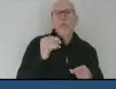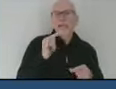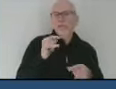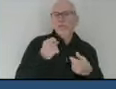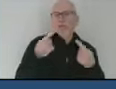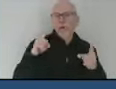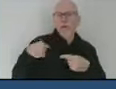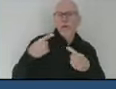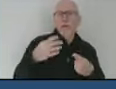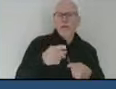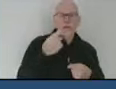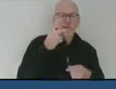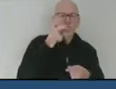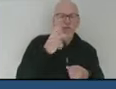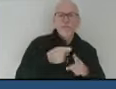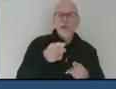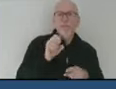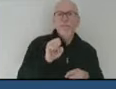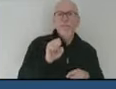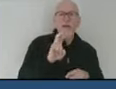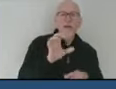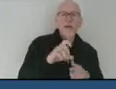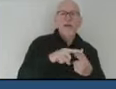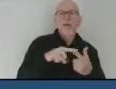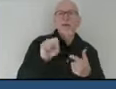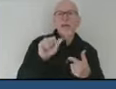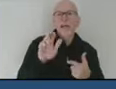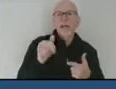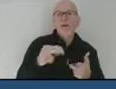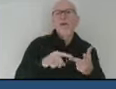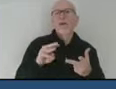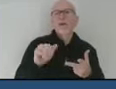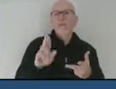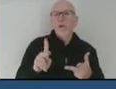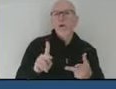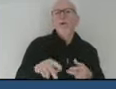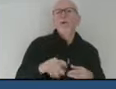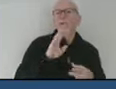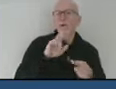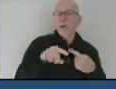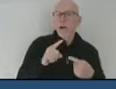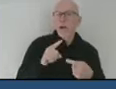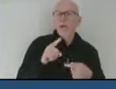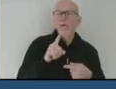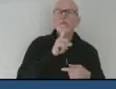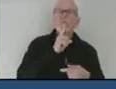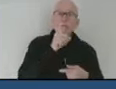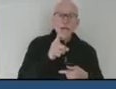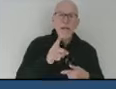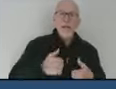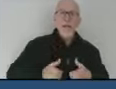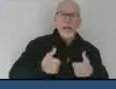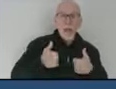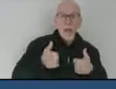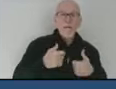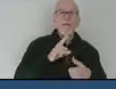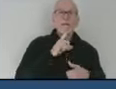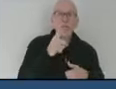working. And you've just heard from Eric, Sarah, and Mark about the real life,